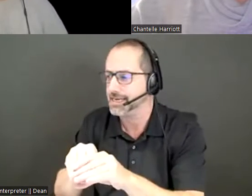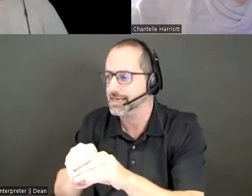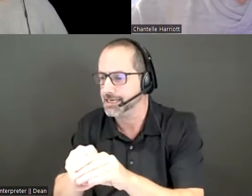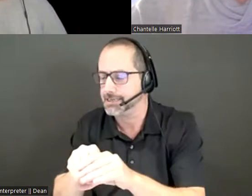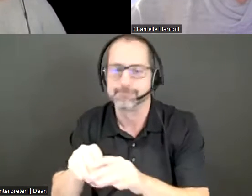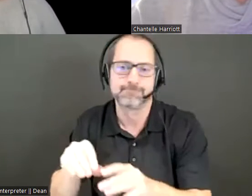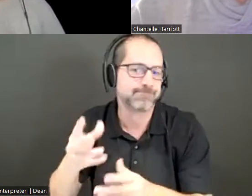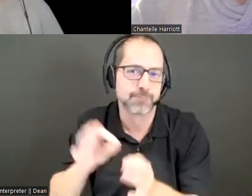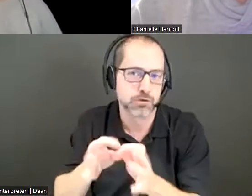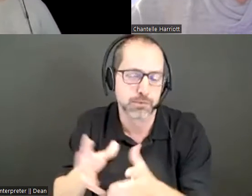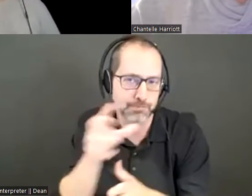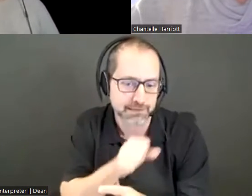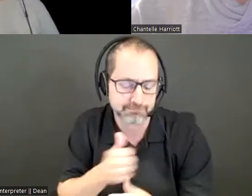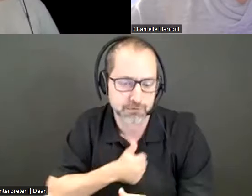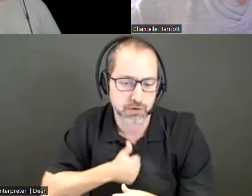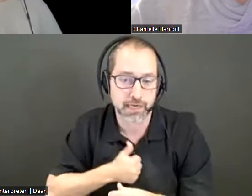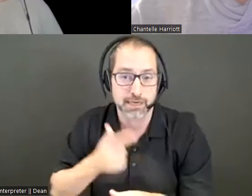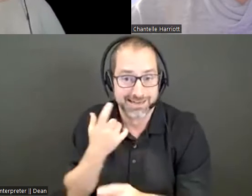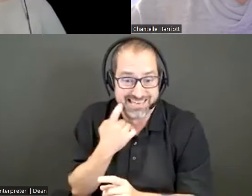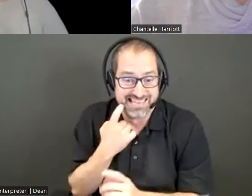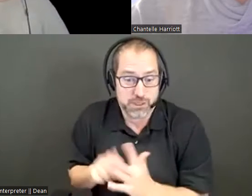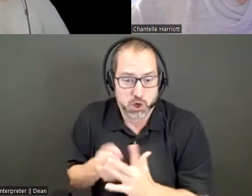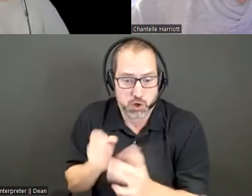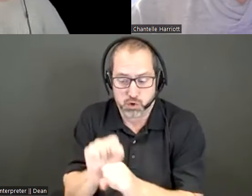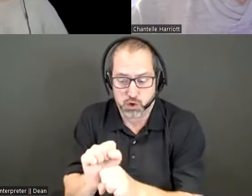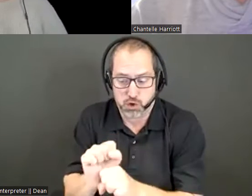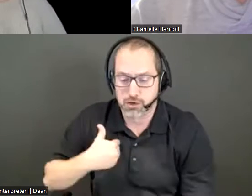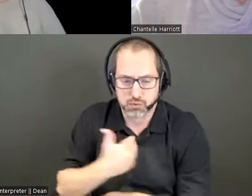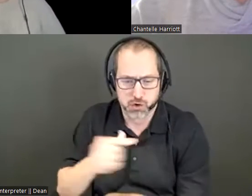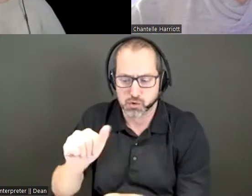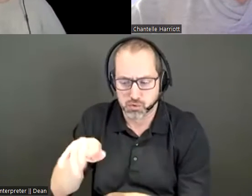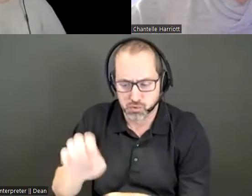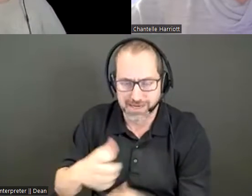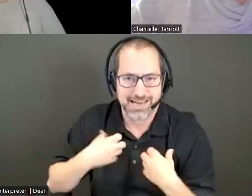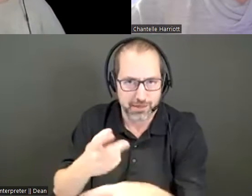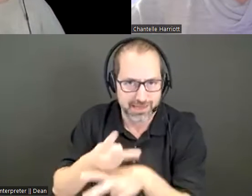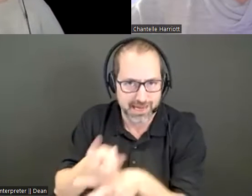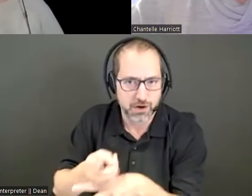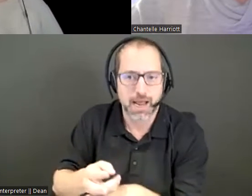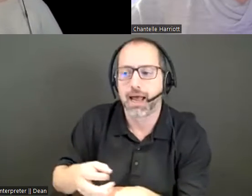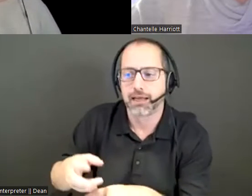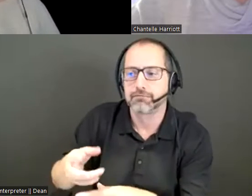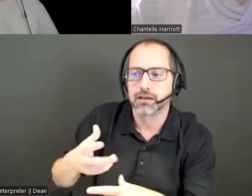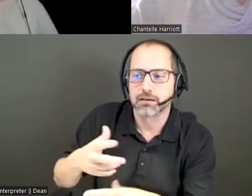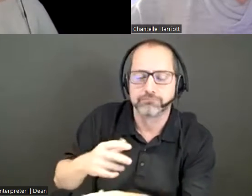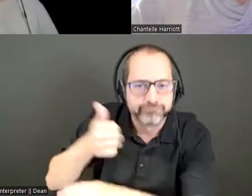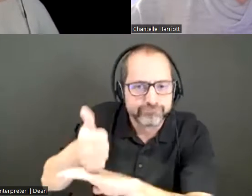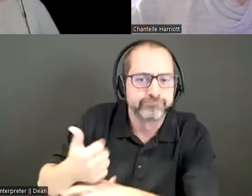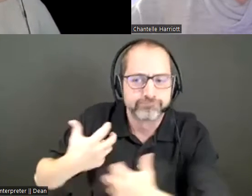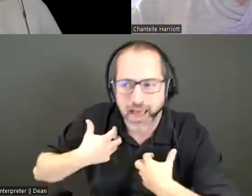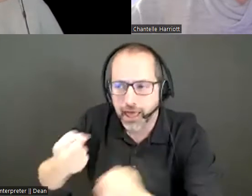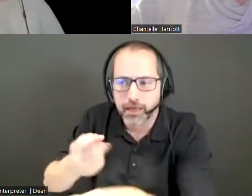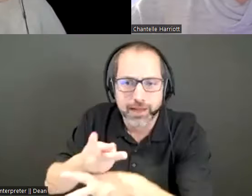Chantelle has recently started employment at Toronto Grace Healthcare at the Assess and Restore social worker, and collaborating with St. Michael's